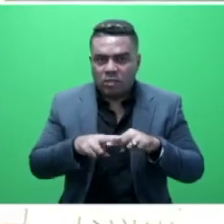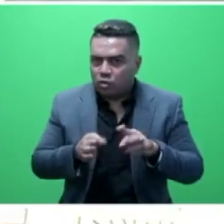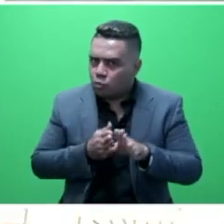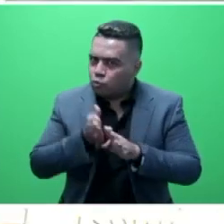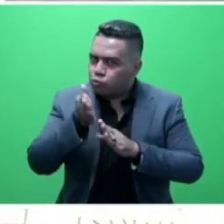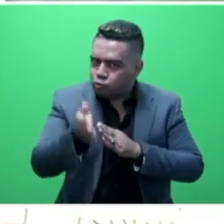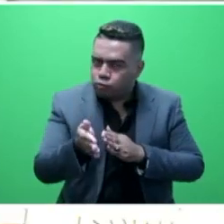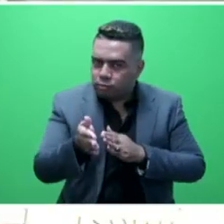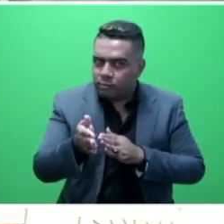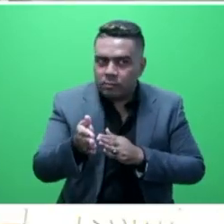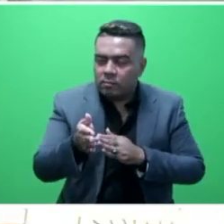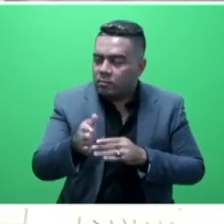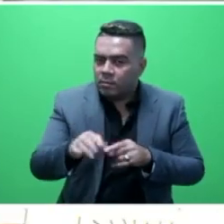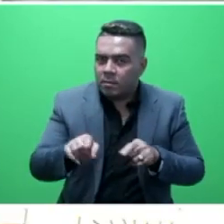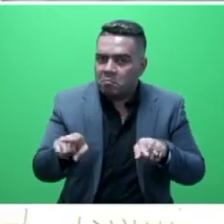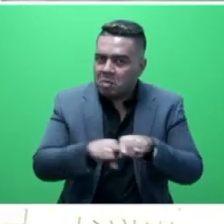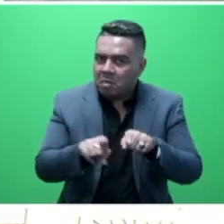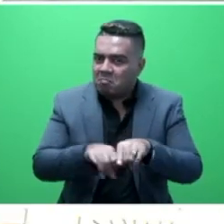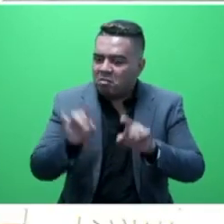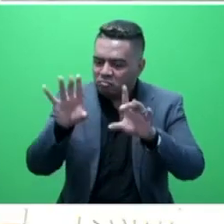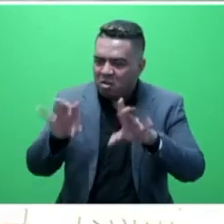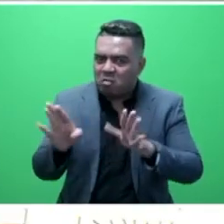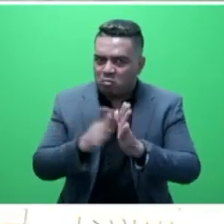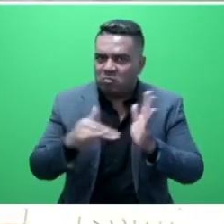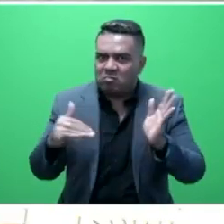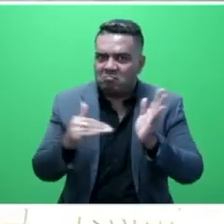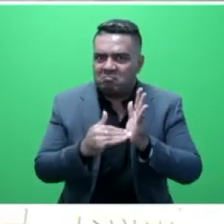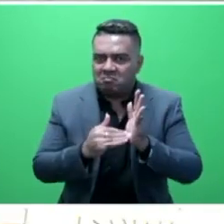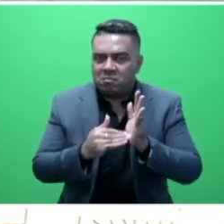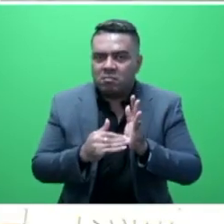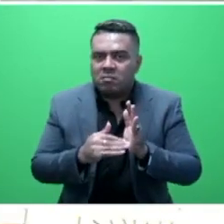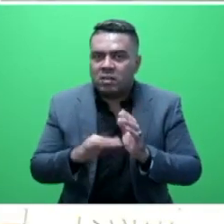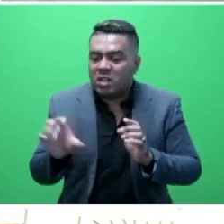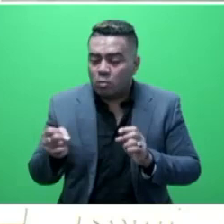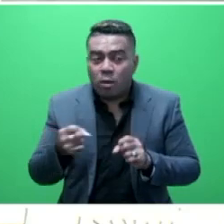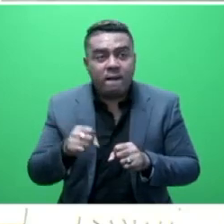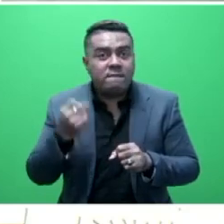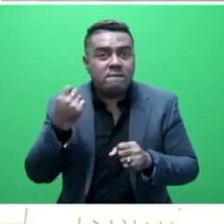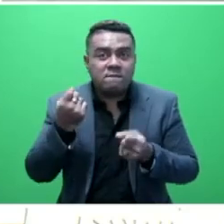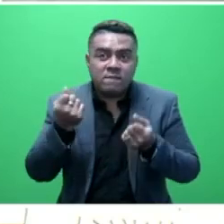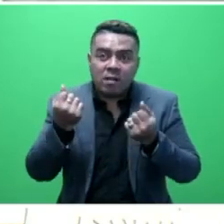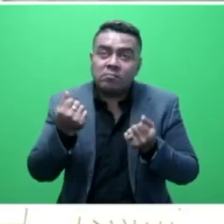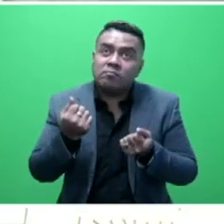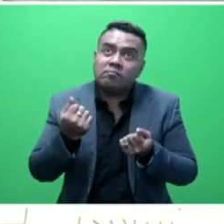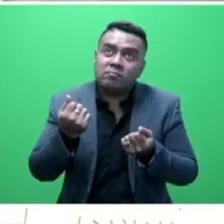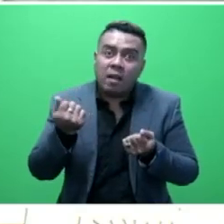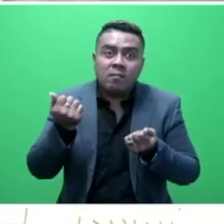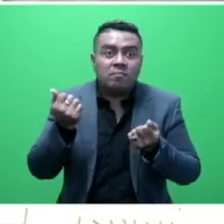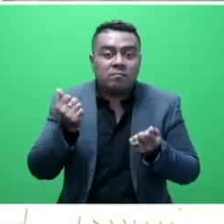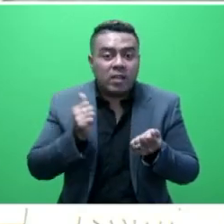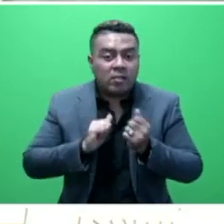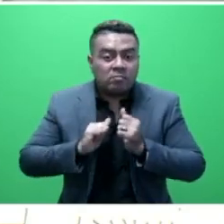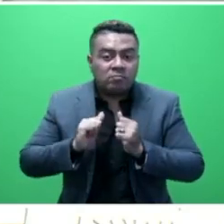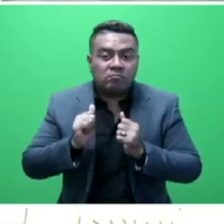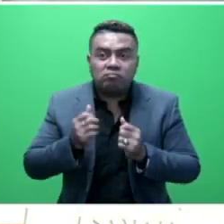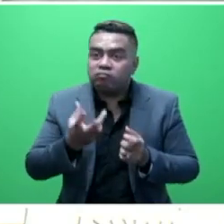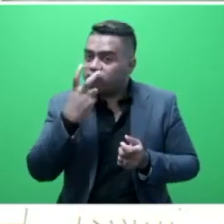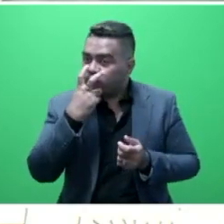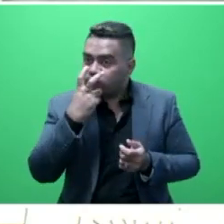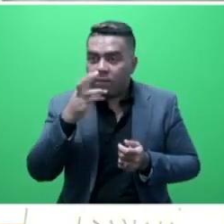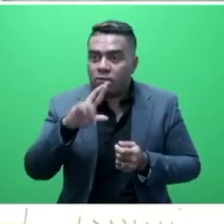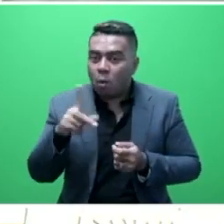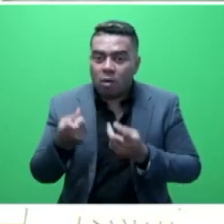Australia. But even if Fijians aren't fighting for their lives attached to the ventilators, many of our most